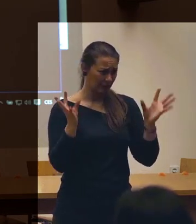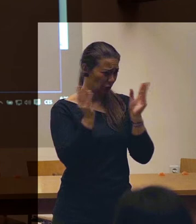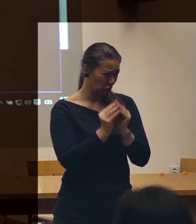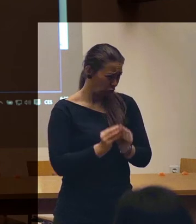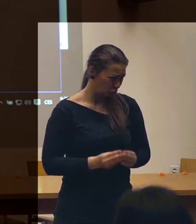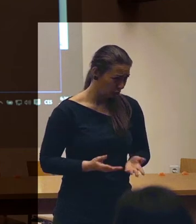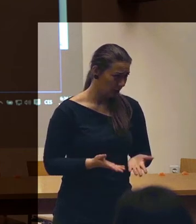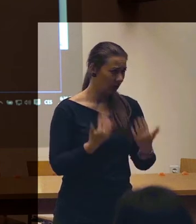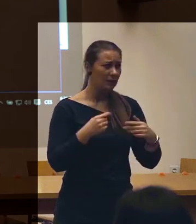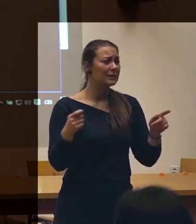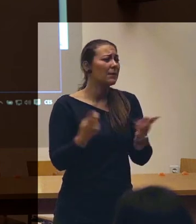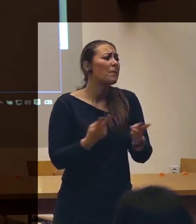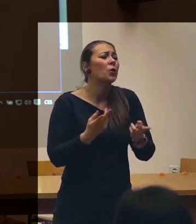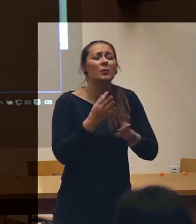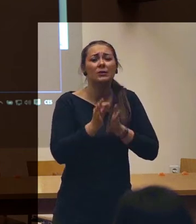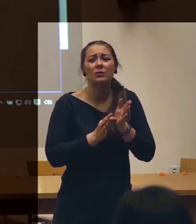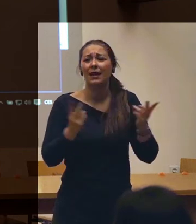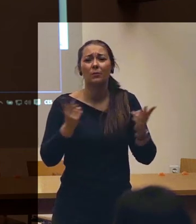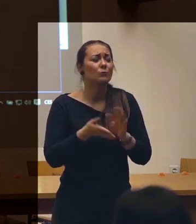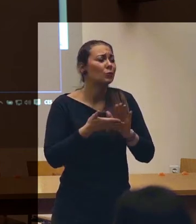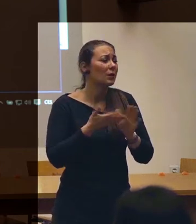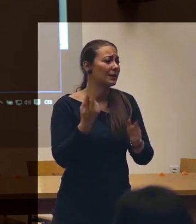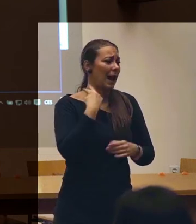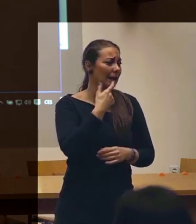translation to English. You need to go